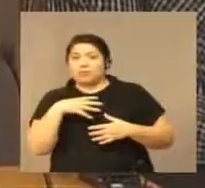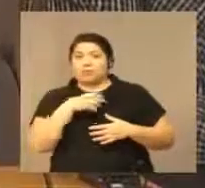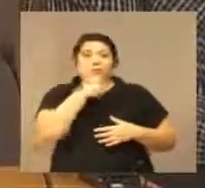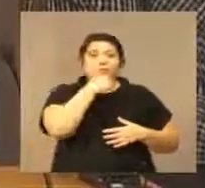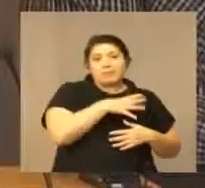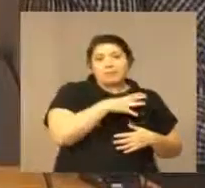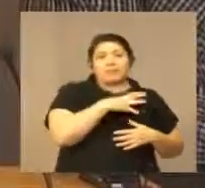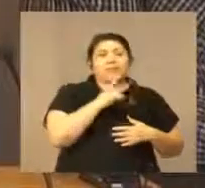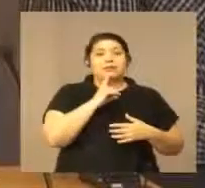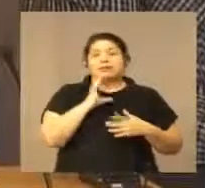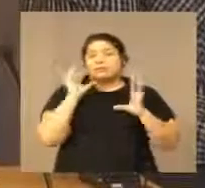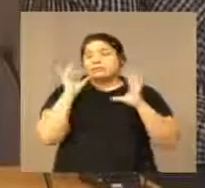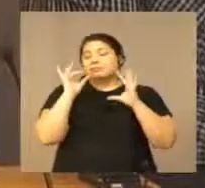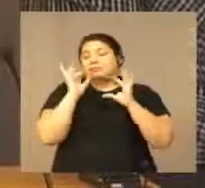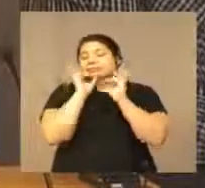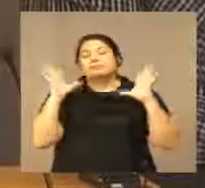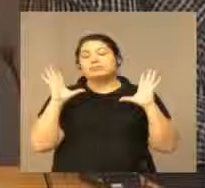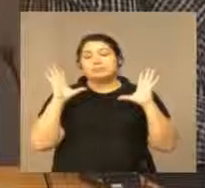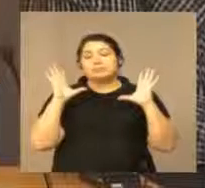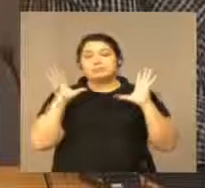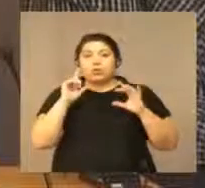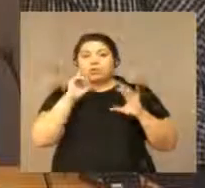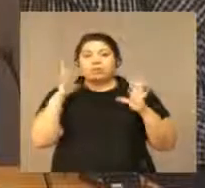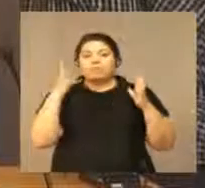a horrific trauma